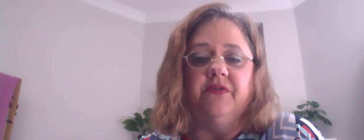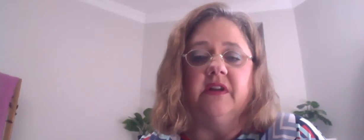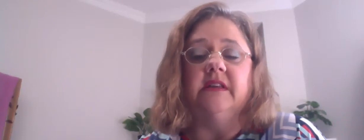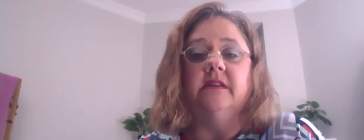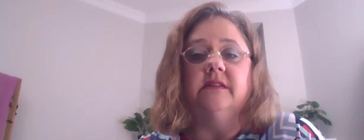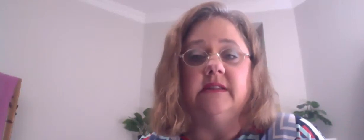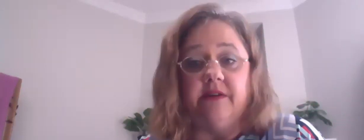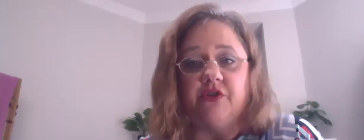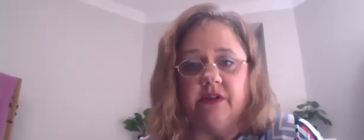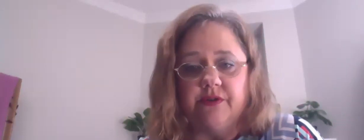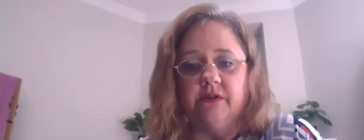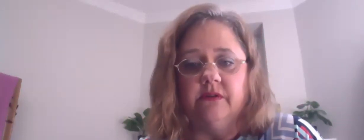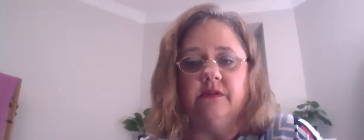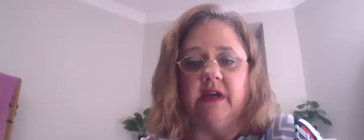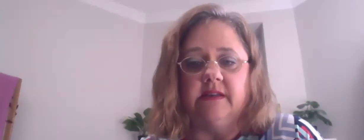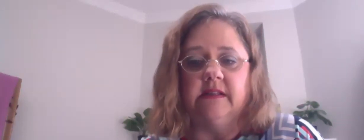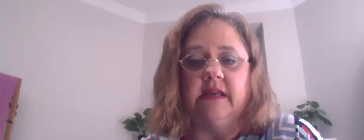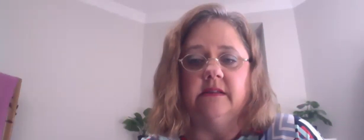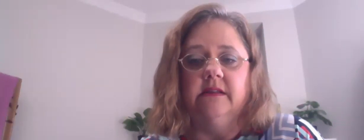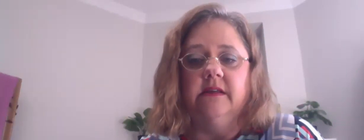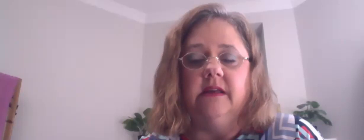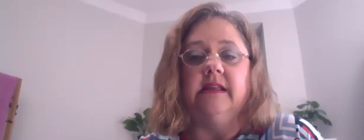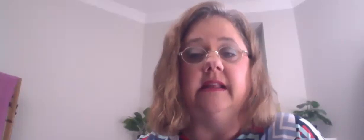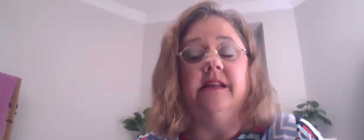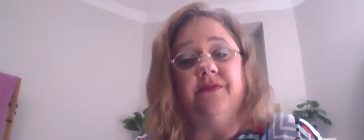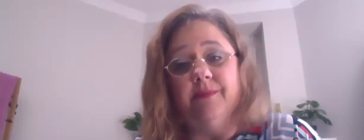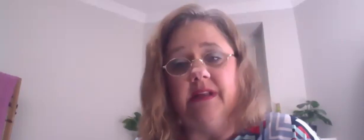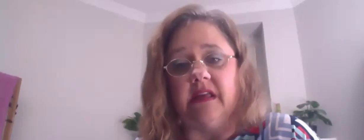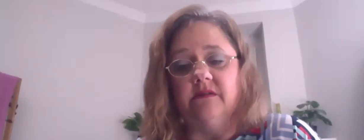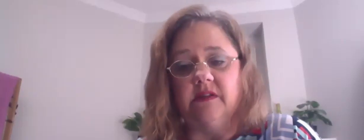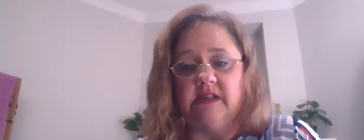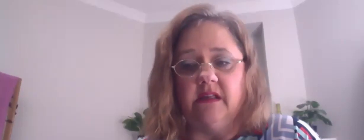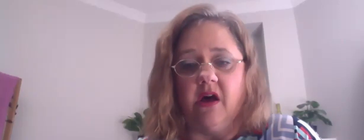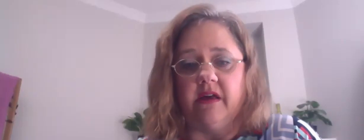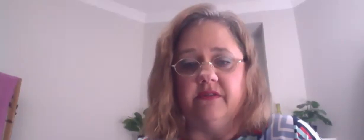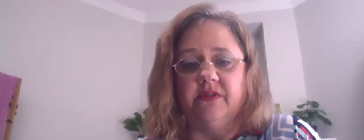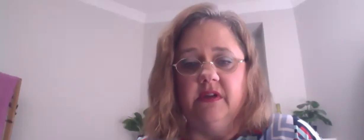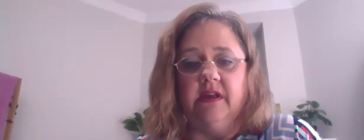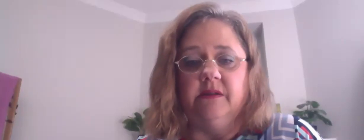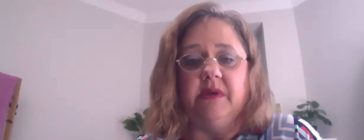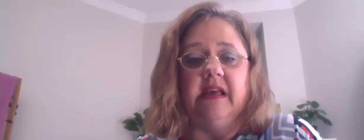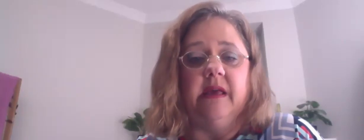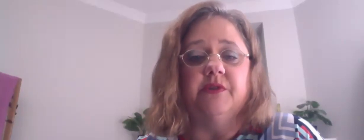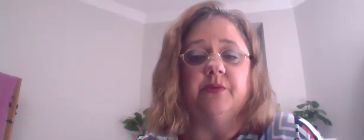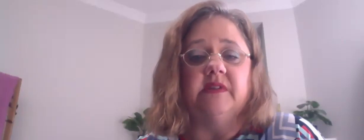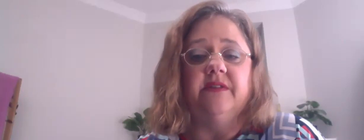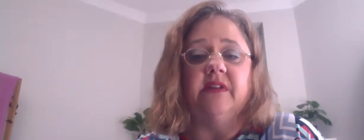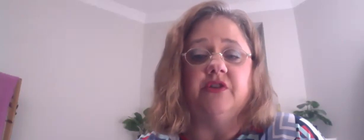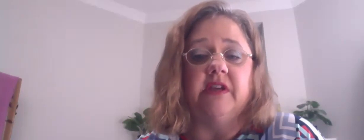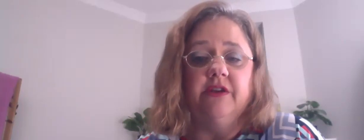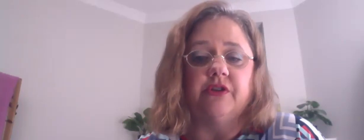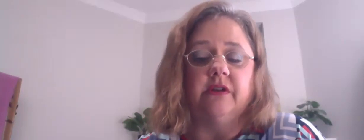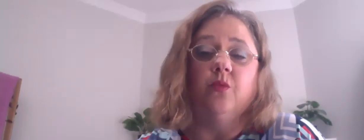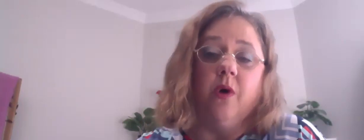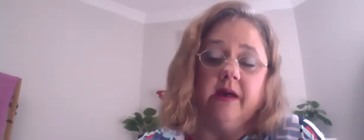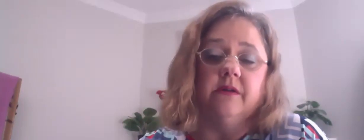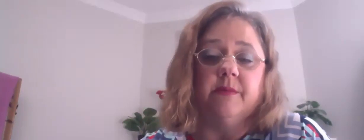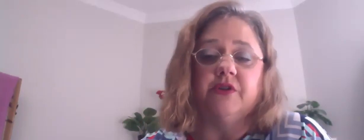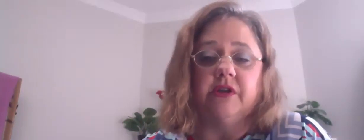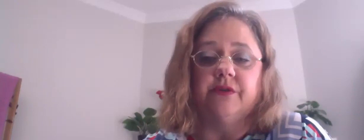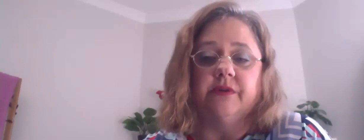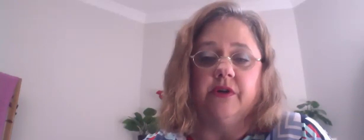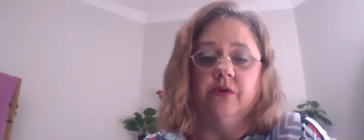in finding safe shelter to isolate, in getting enough money to stay alive, and in being able to receive an education